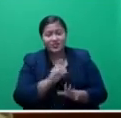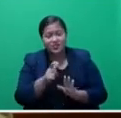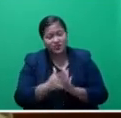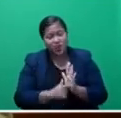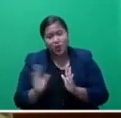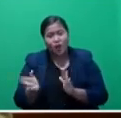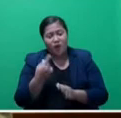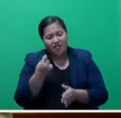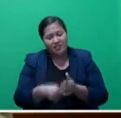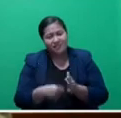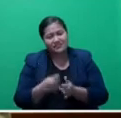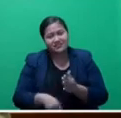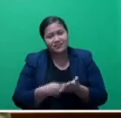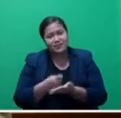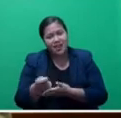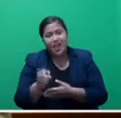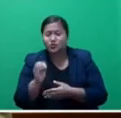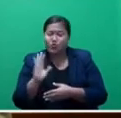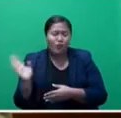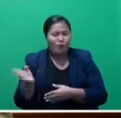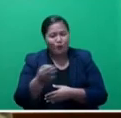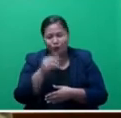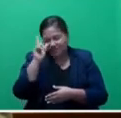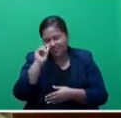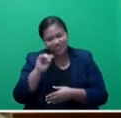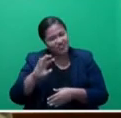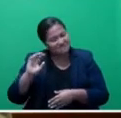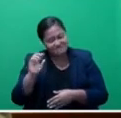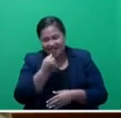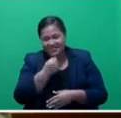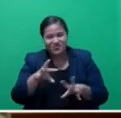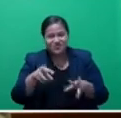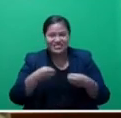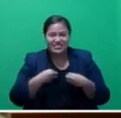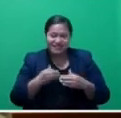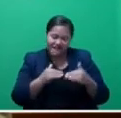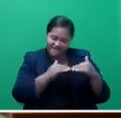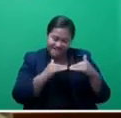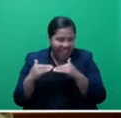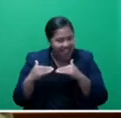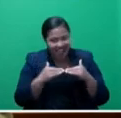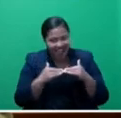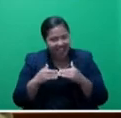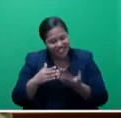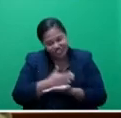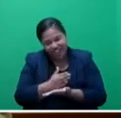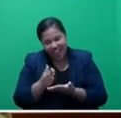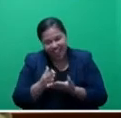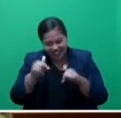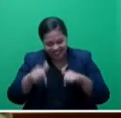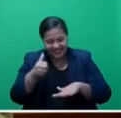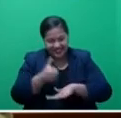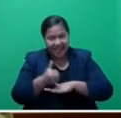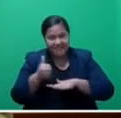Fiji citizens are expected to receive a fair share of accessible, open and accountable governance. That is not the case